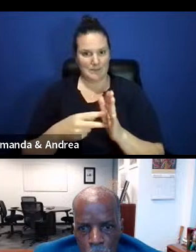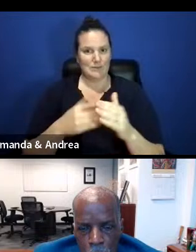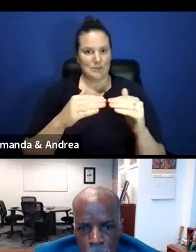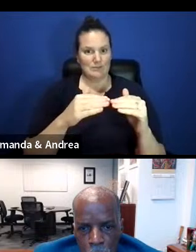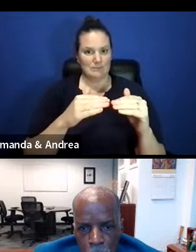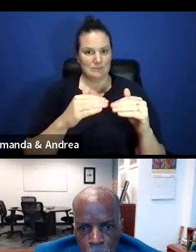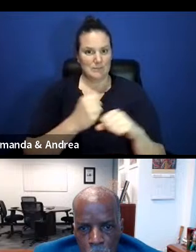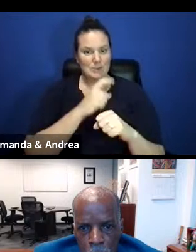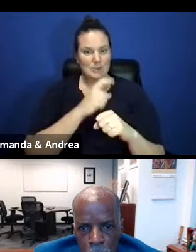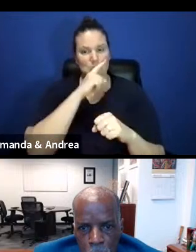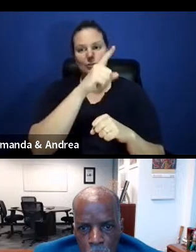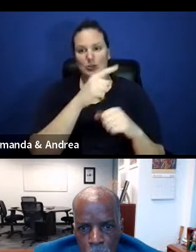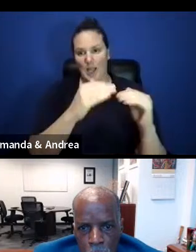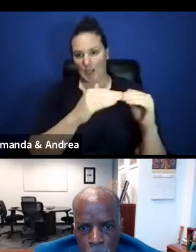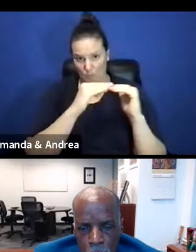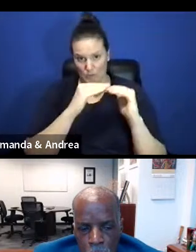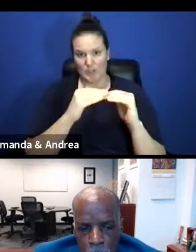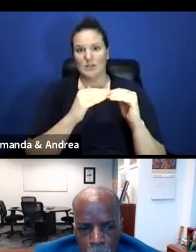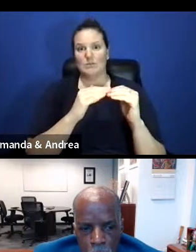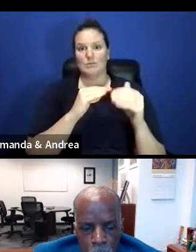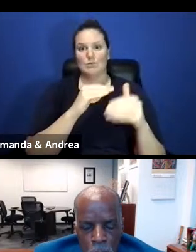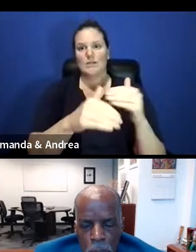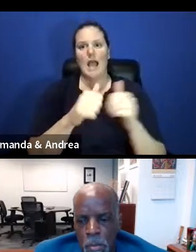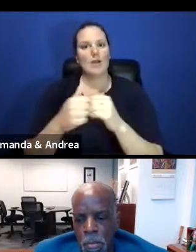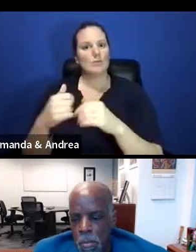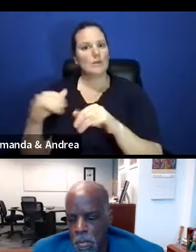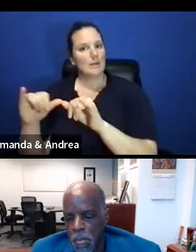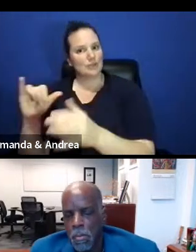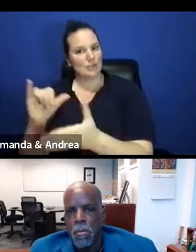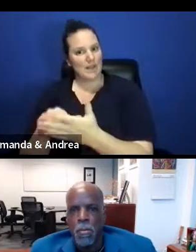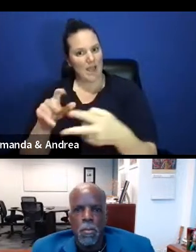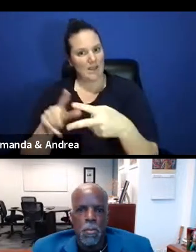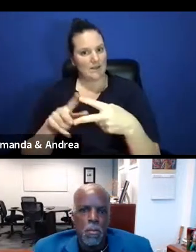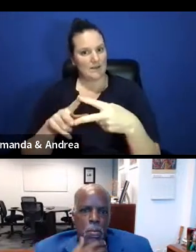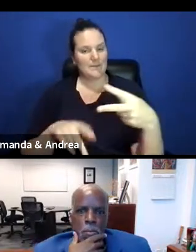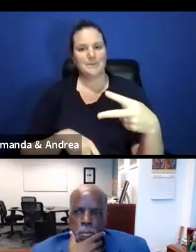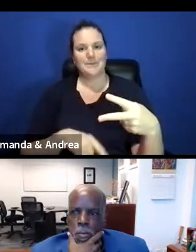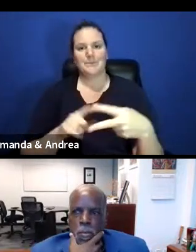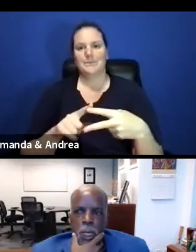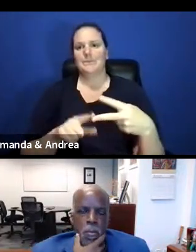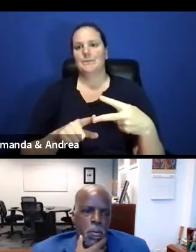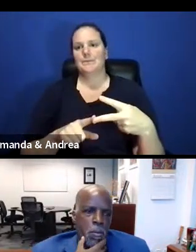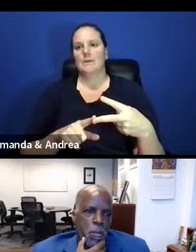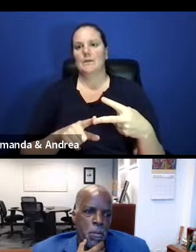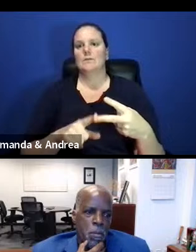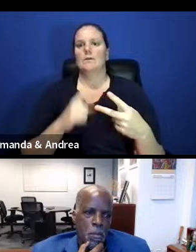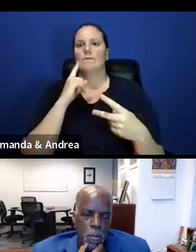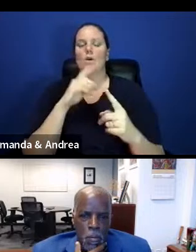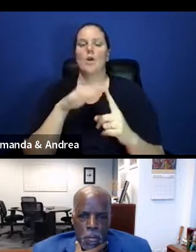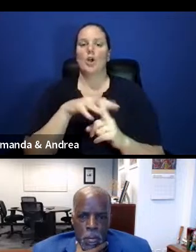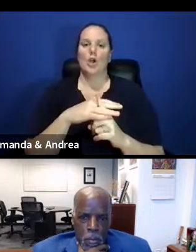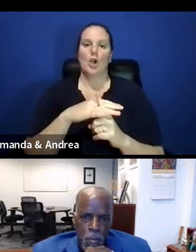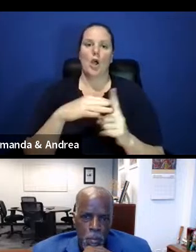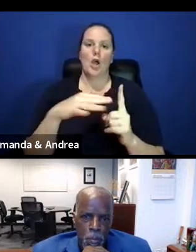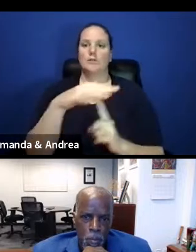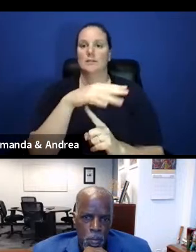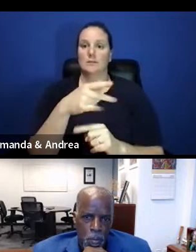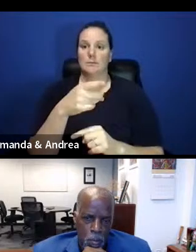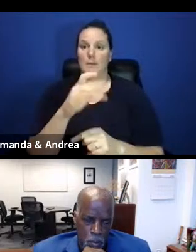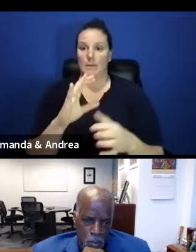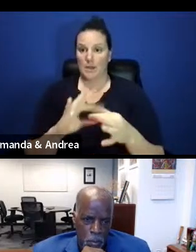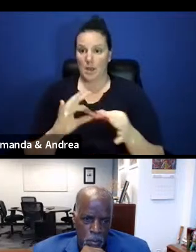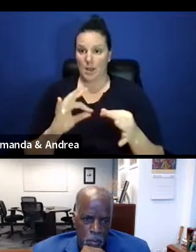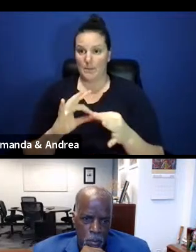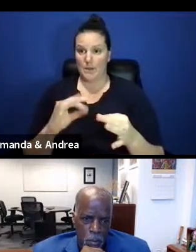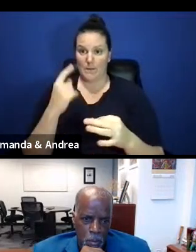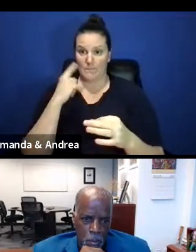in public comment process, and how do we measure that success? So, you know, in the context of public comment